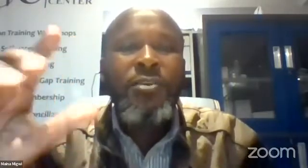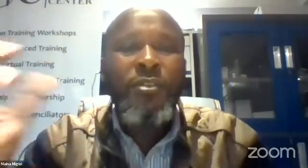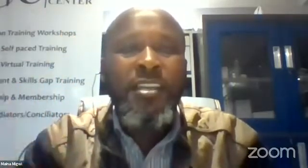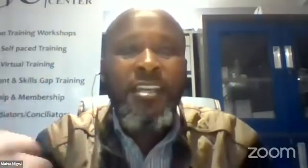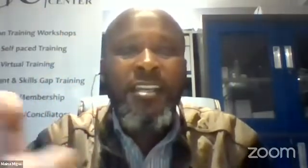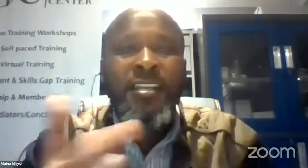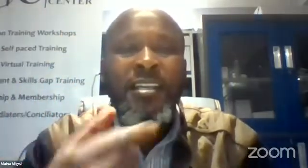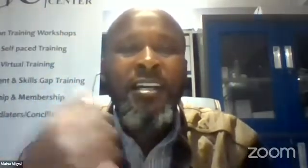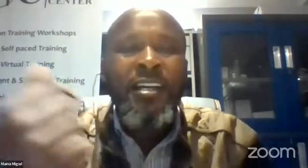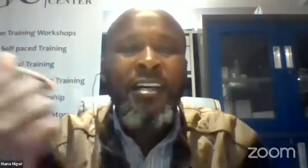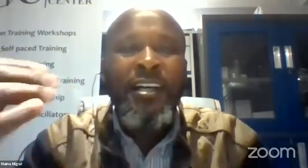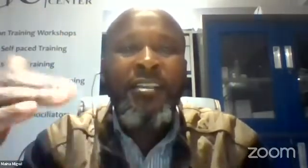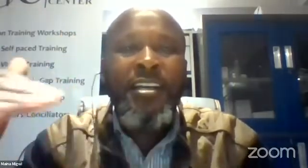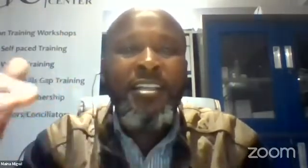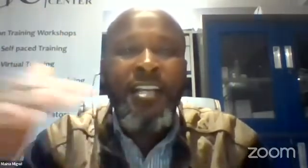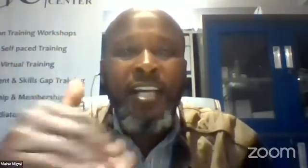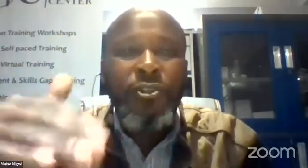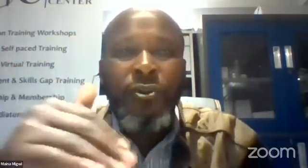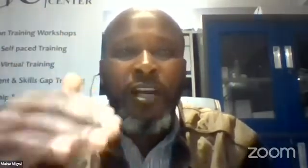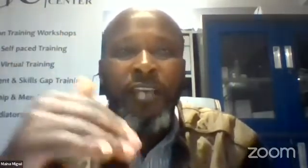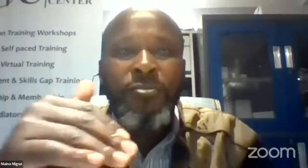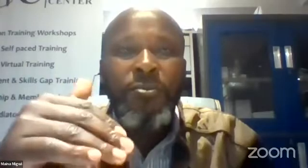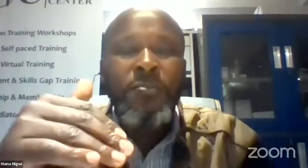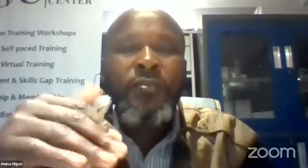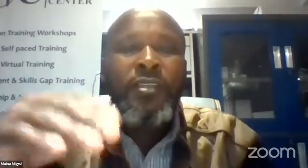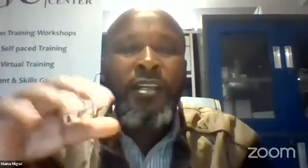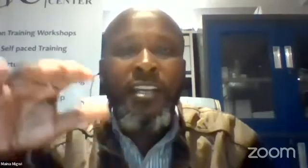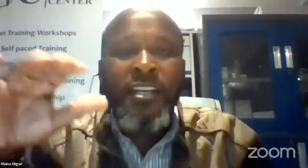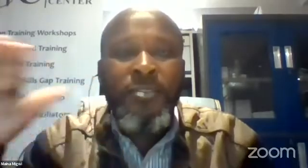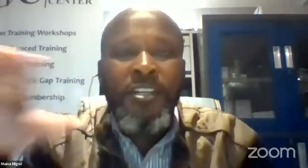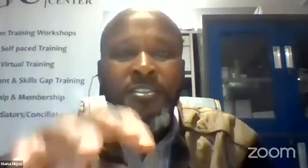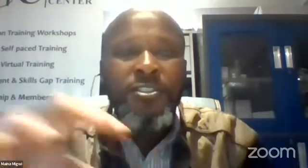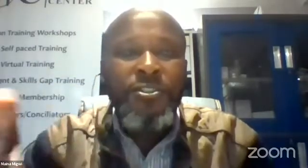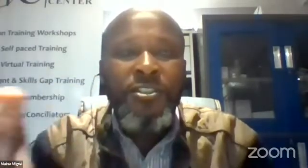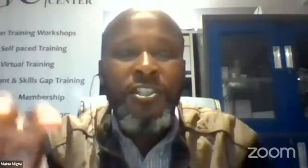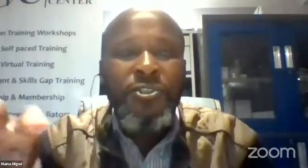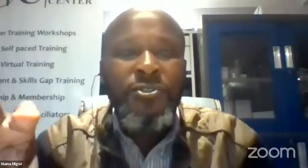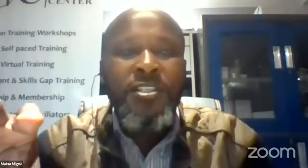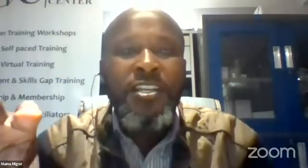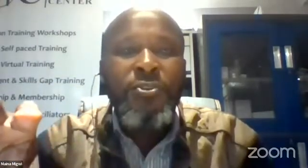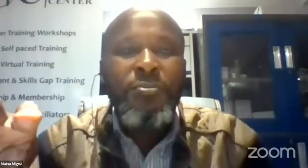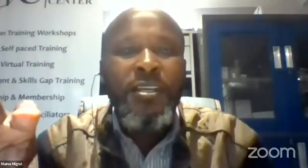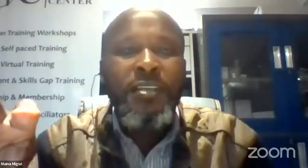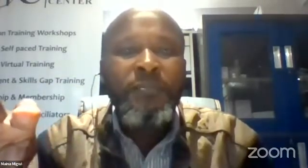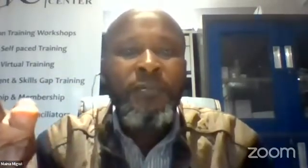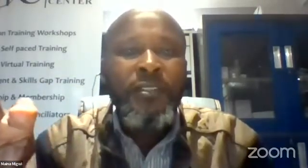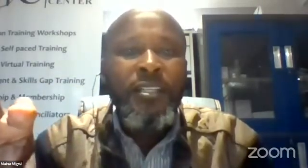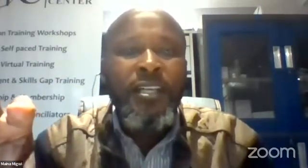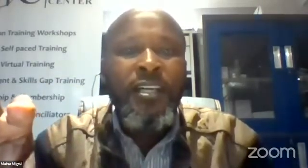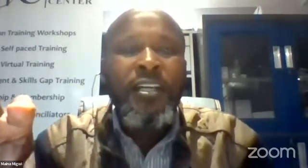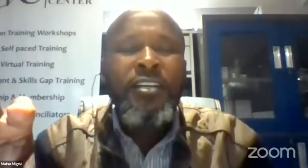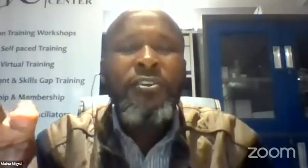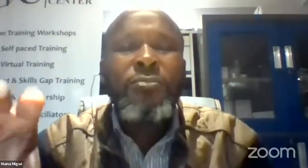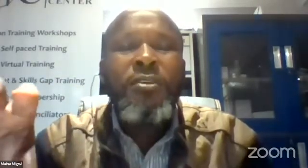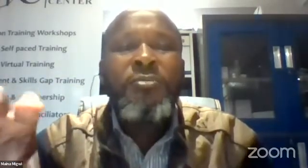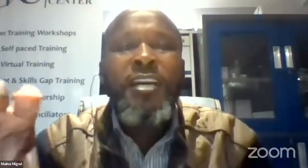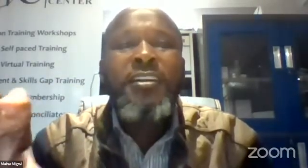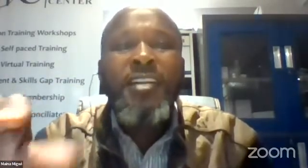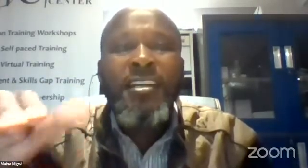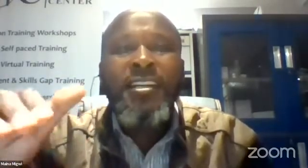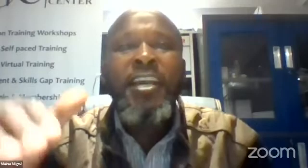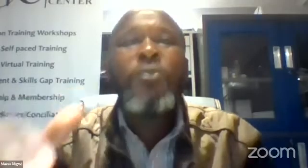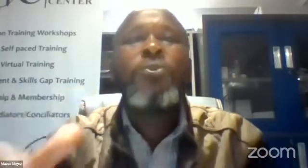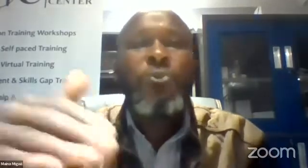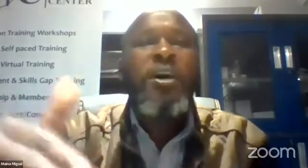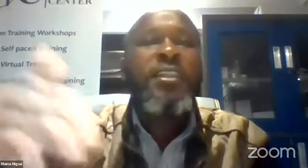recognized within at the international level. In various jurisdictions, then you may